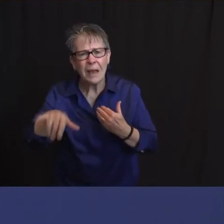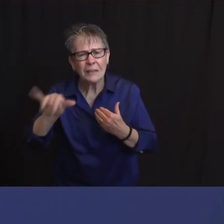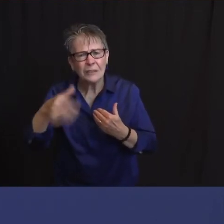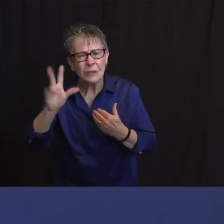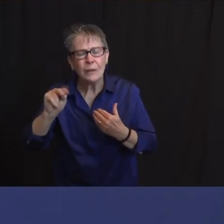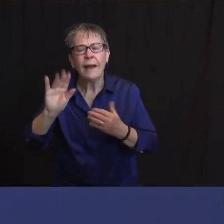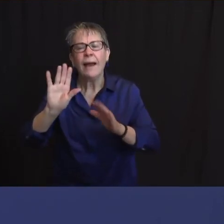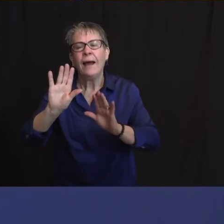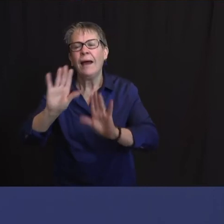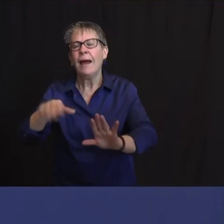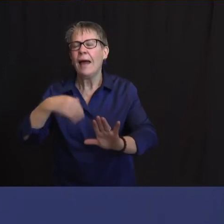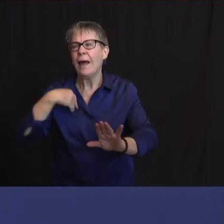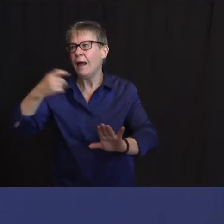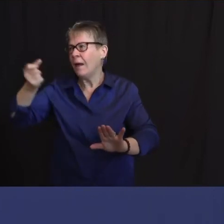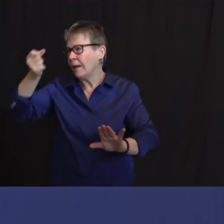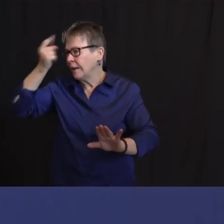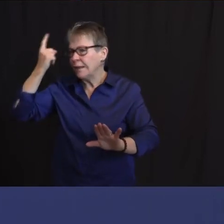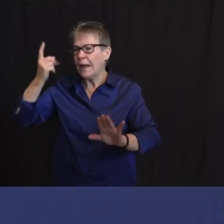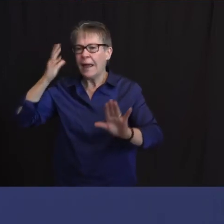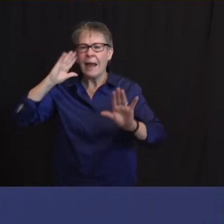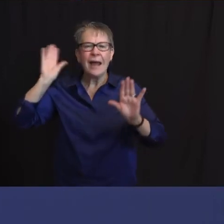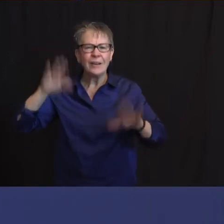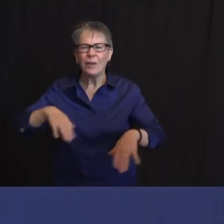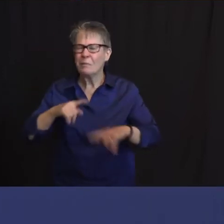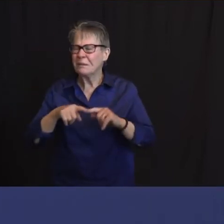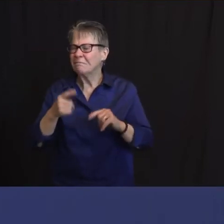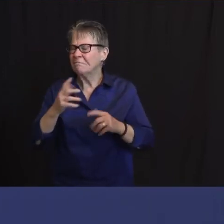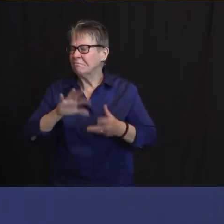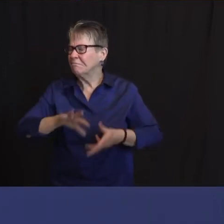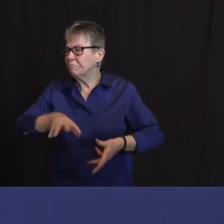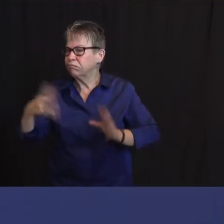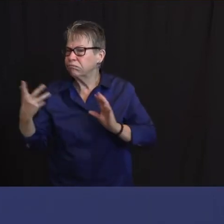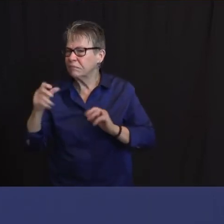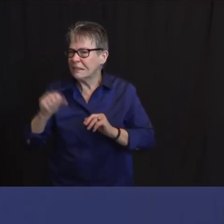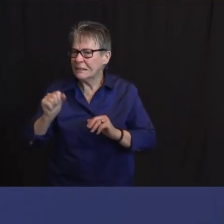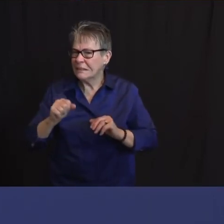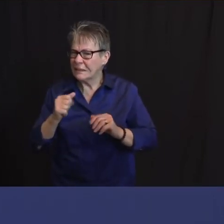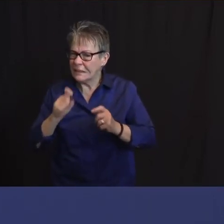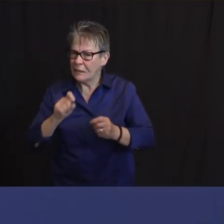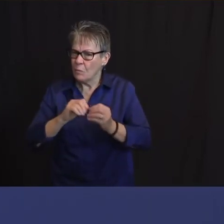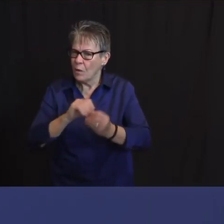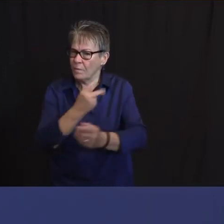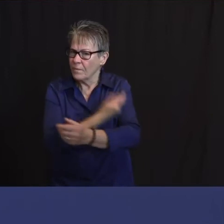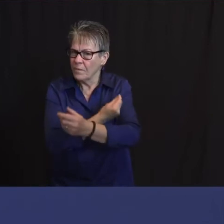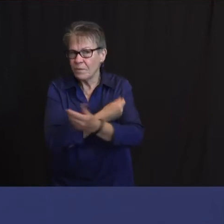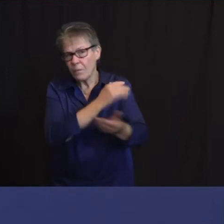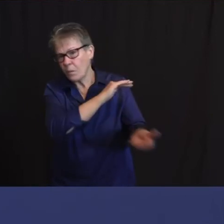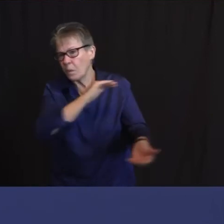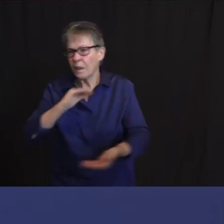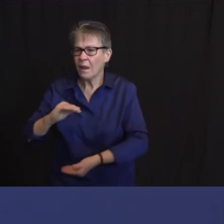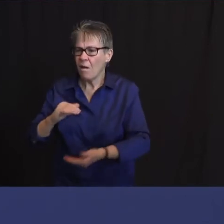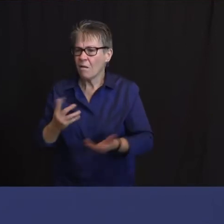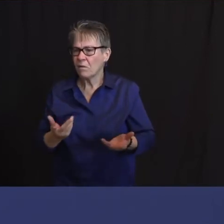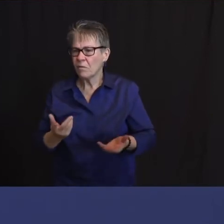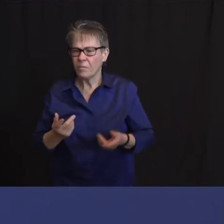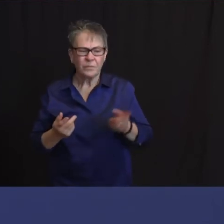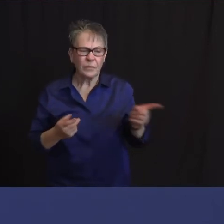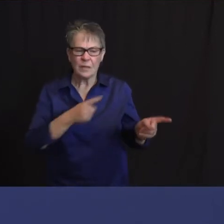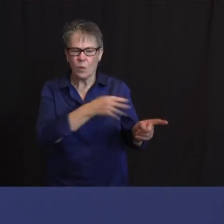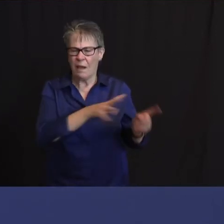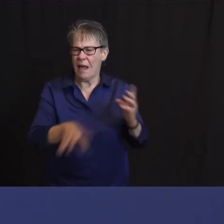It doesn't seem to make any sense. Thank you. Thank you. I'll say a couple of things, Judy, and ask you to weigh in. We've said